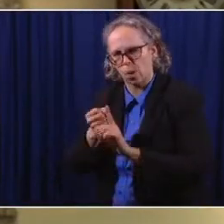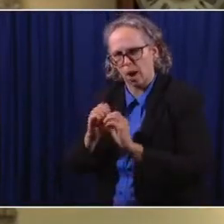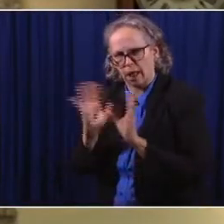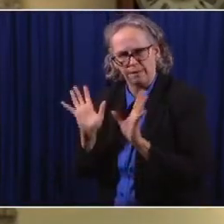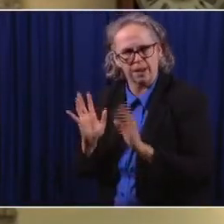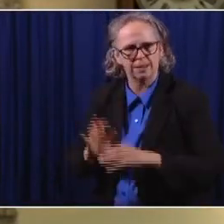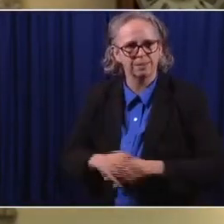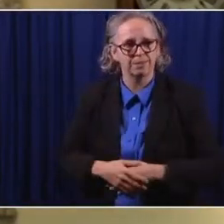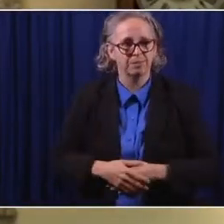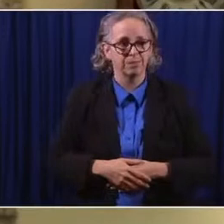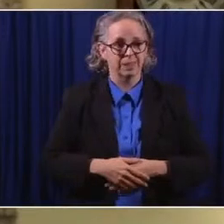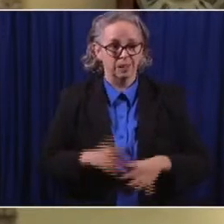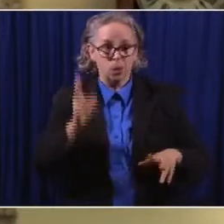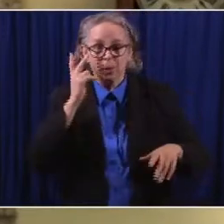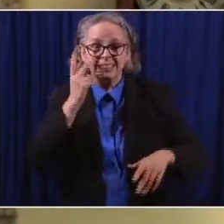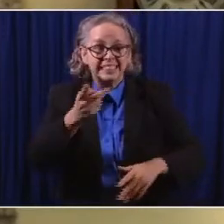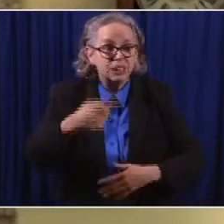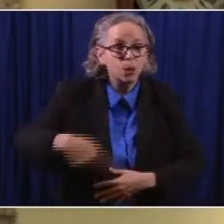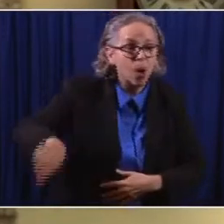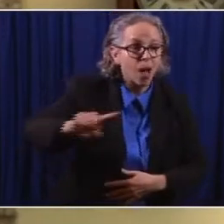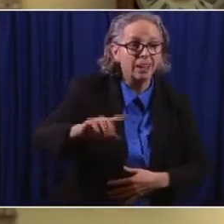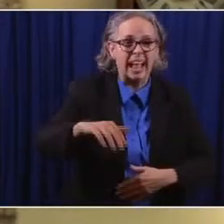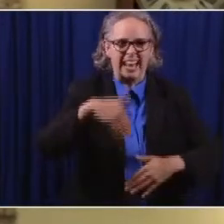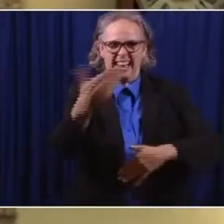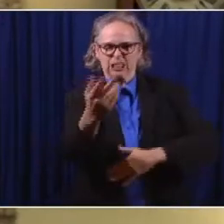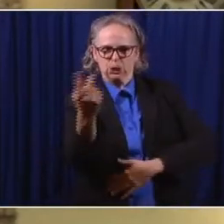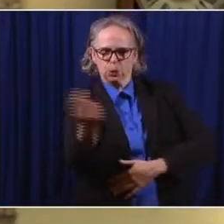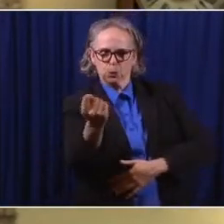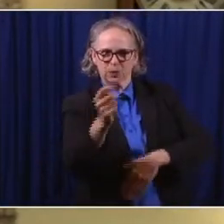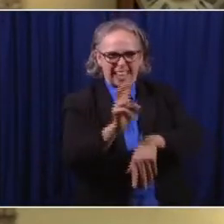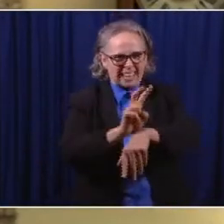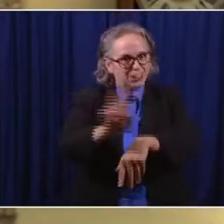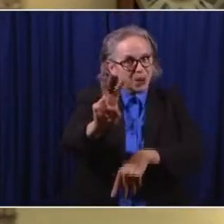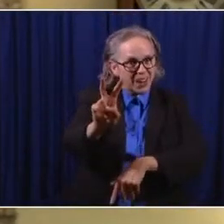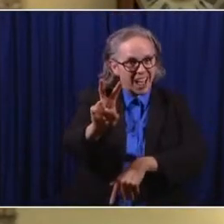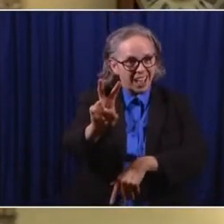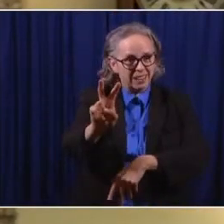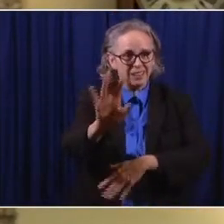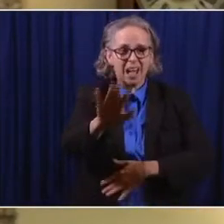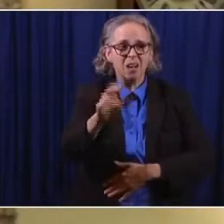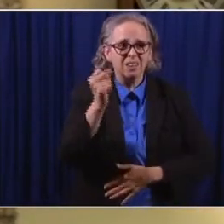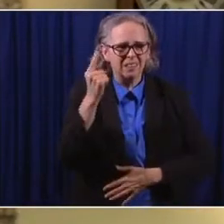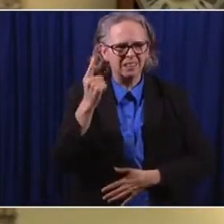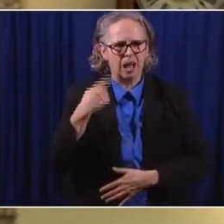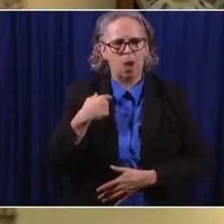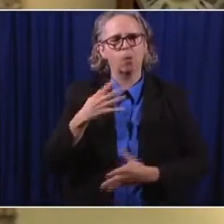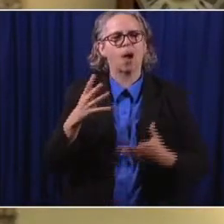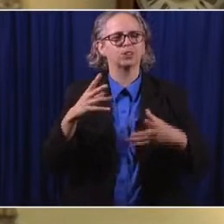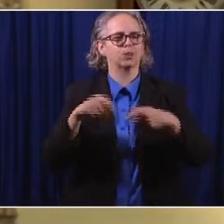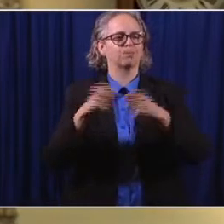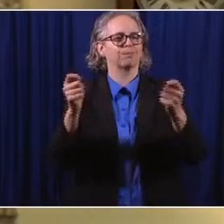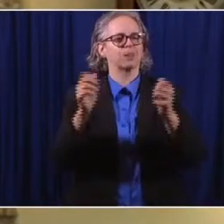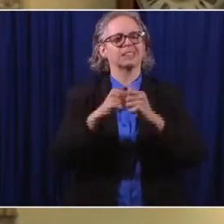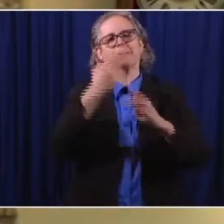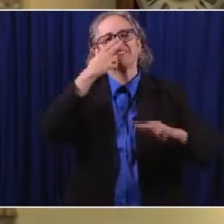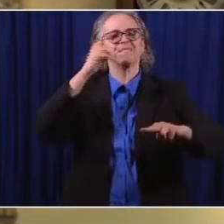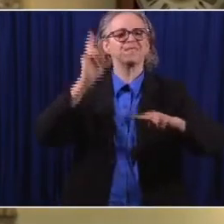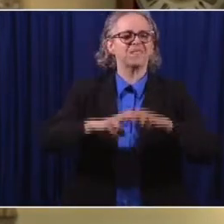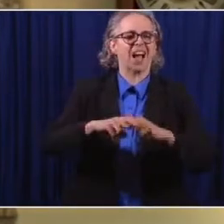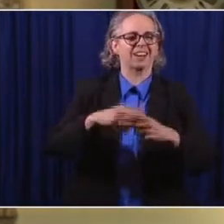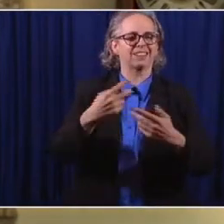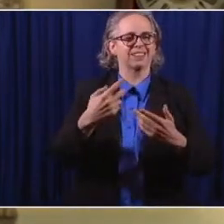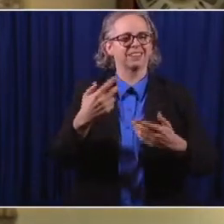you all on Tuesday, 2 o'clock. We're going to close with something fun. Earlier, we had on